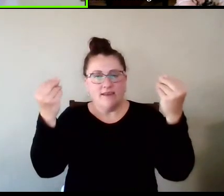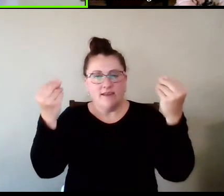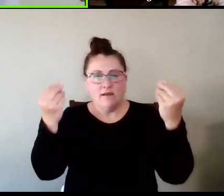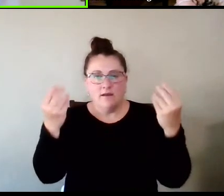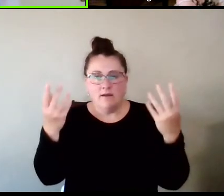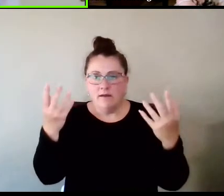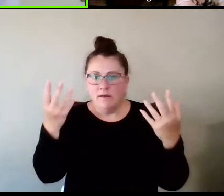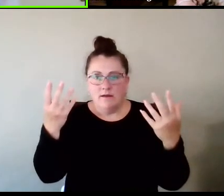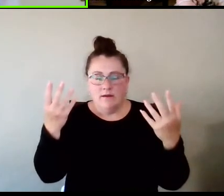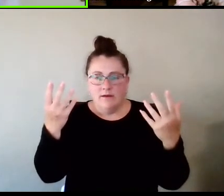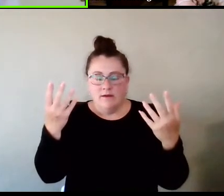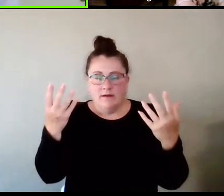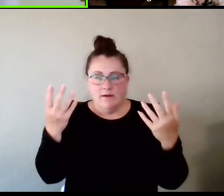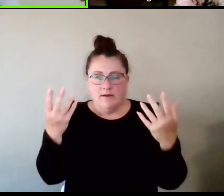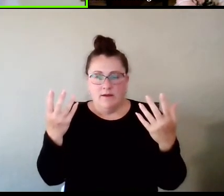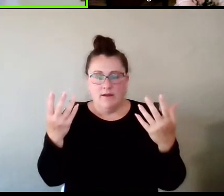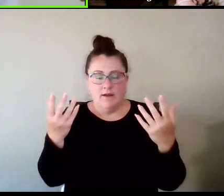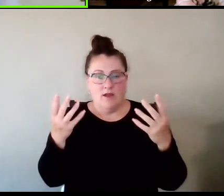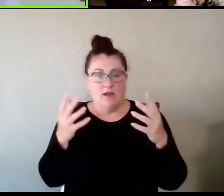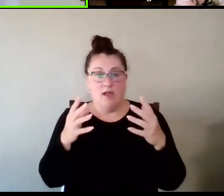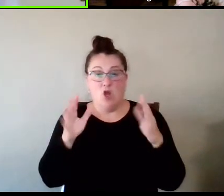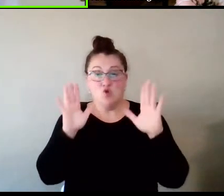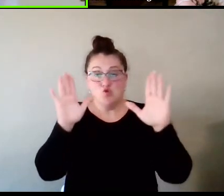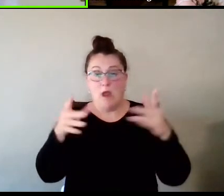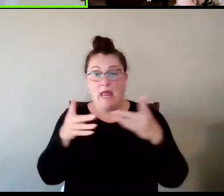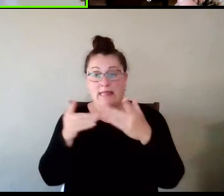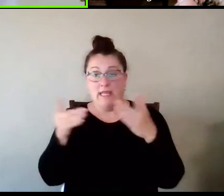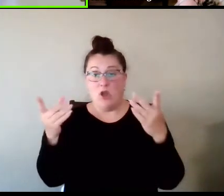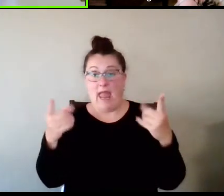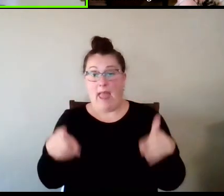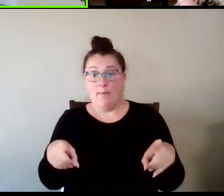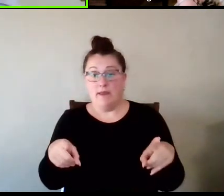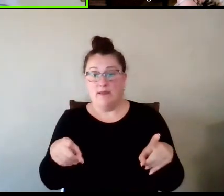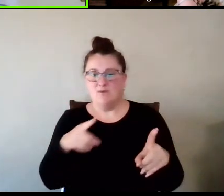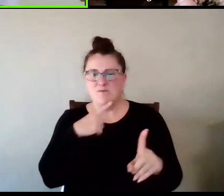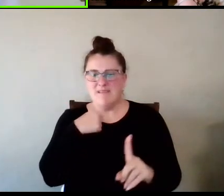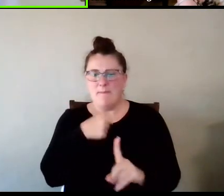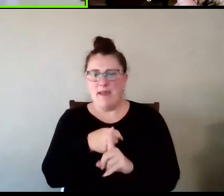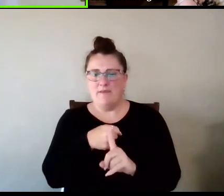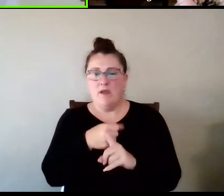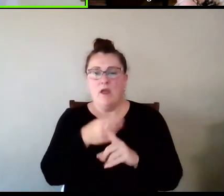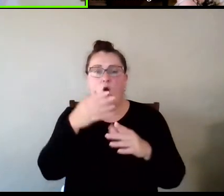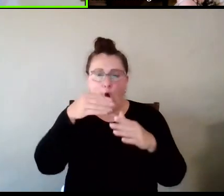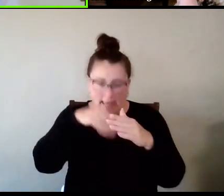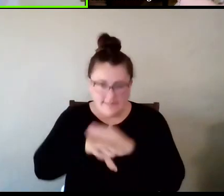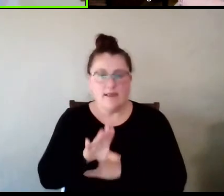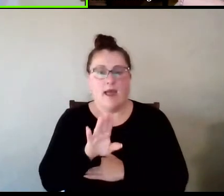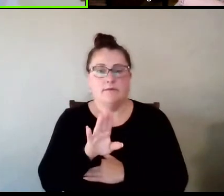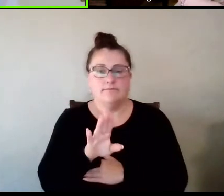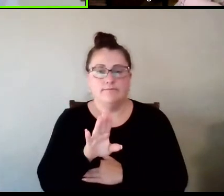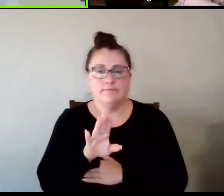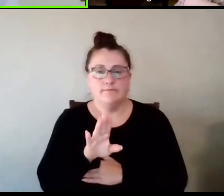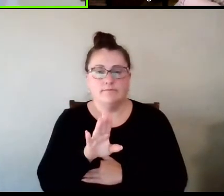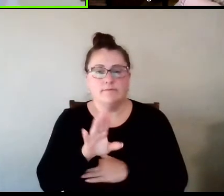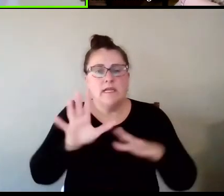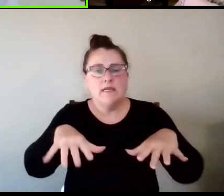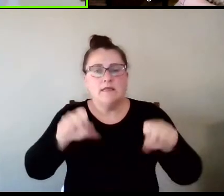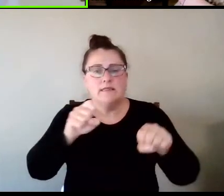that great leaders did, it was so impactful, was to go inside and spend